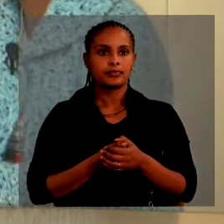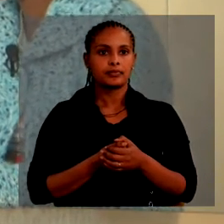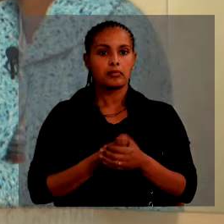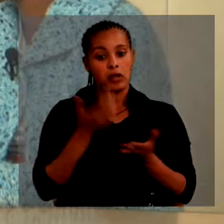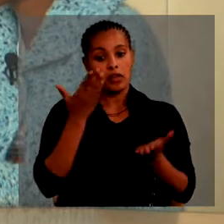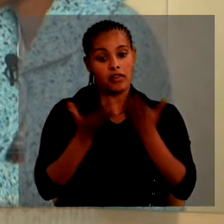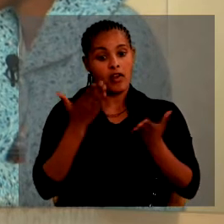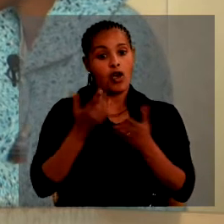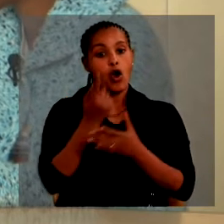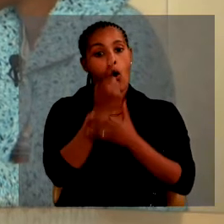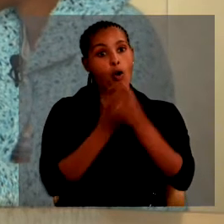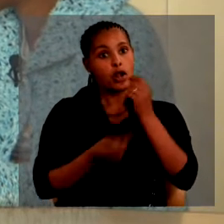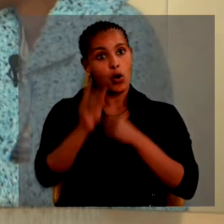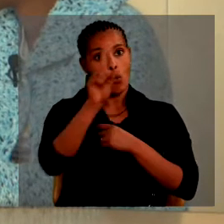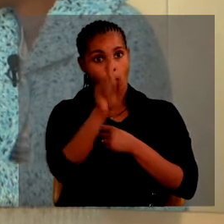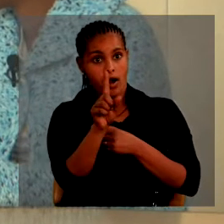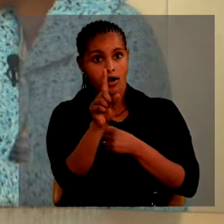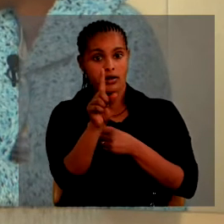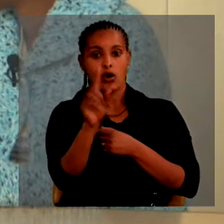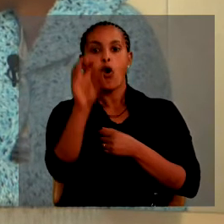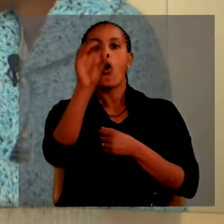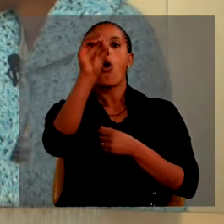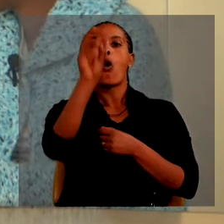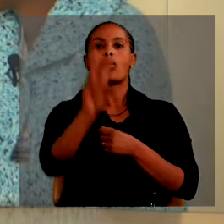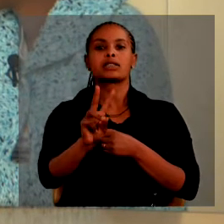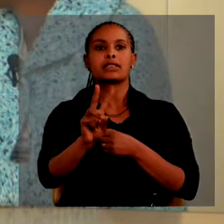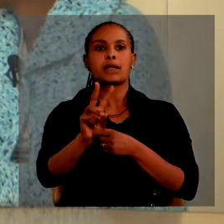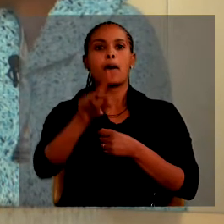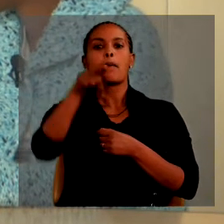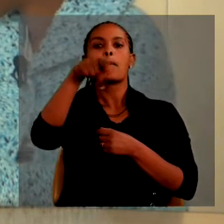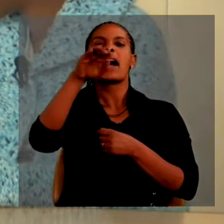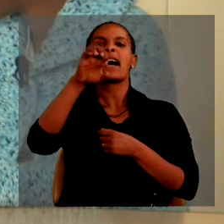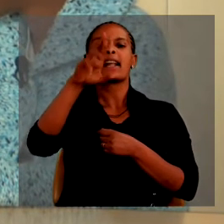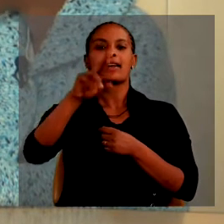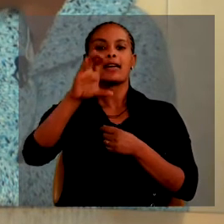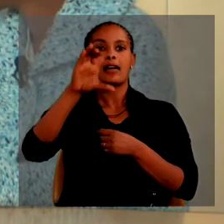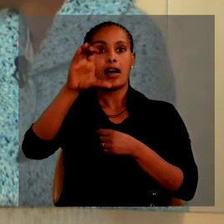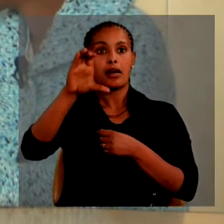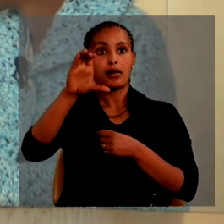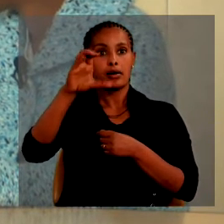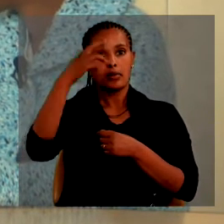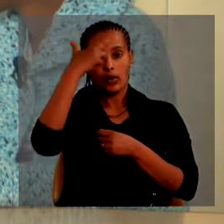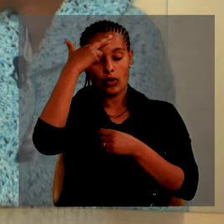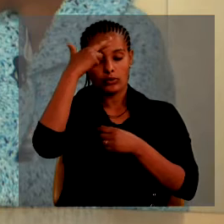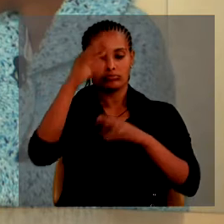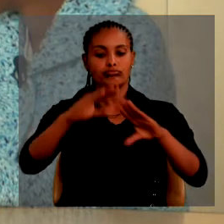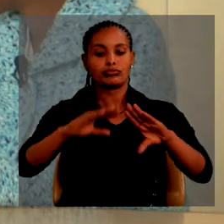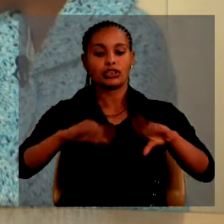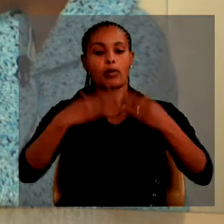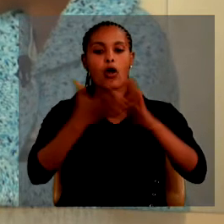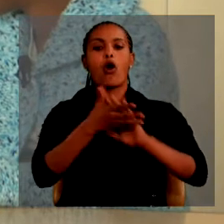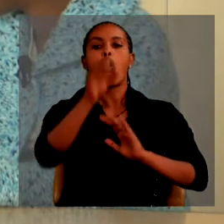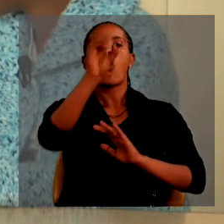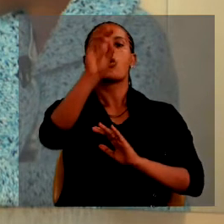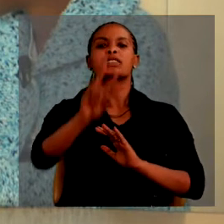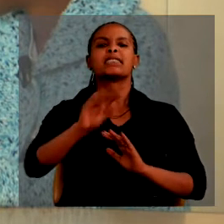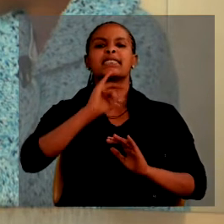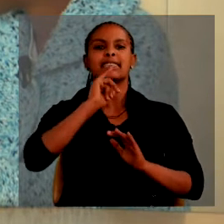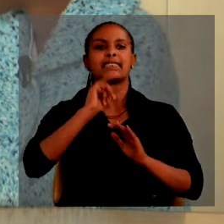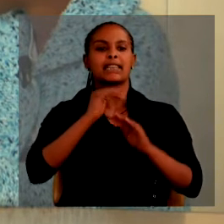If you have only one oxygen per carbon, because the supply of oxygen is